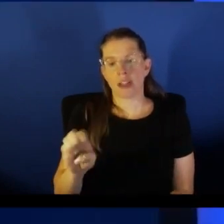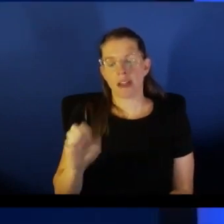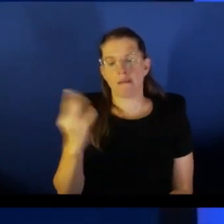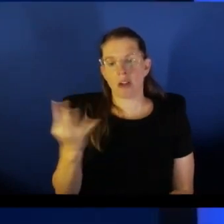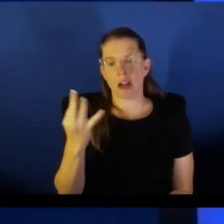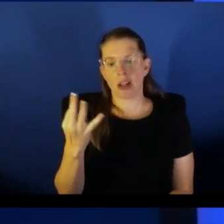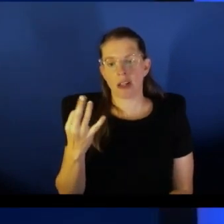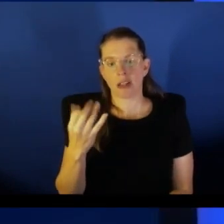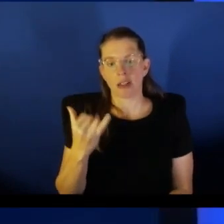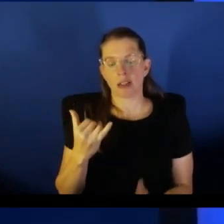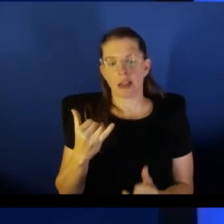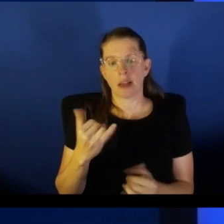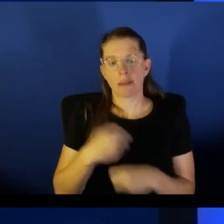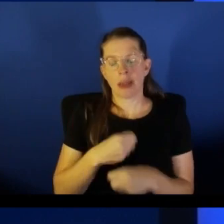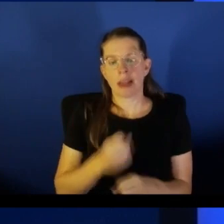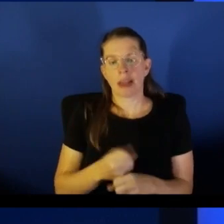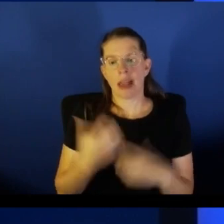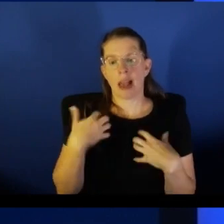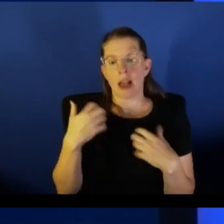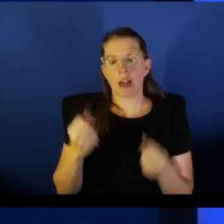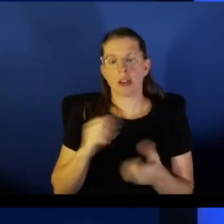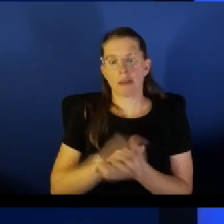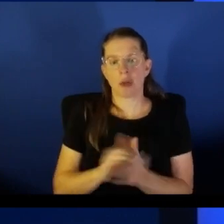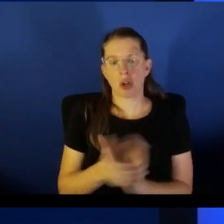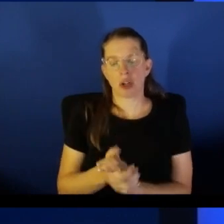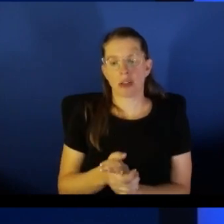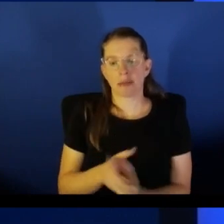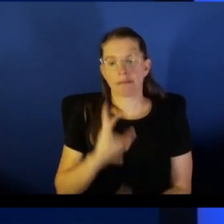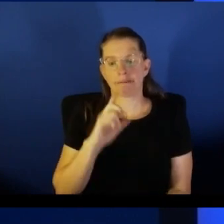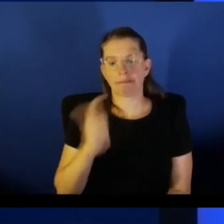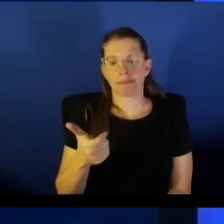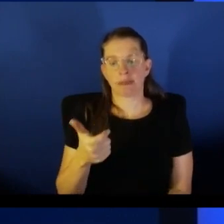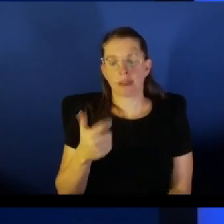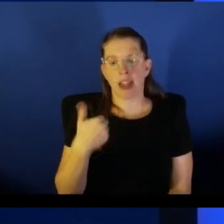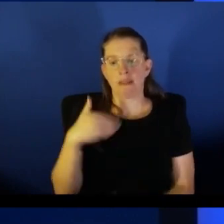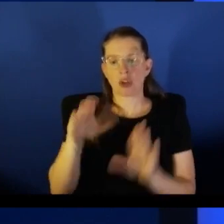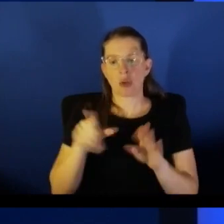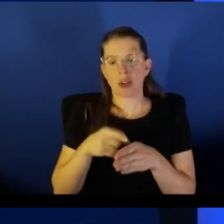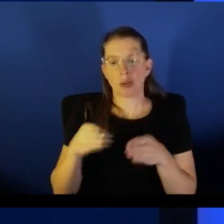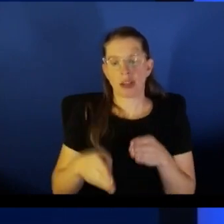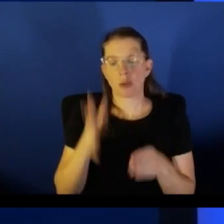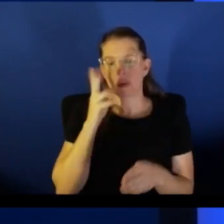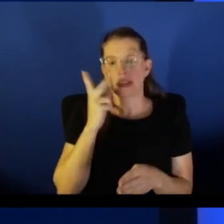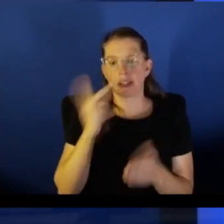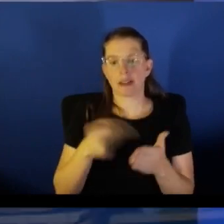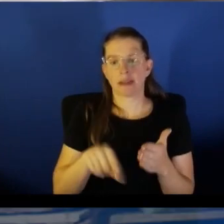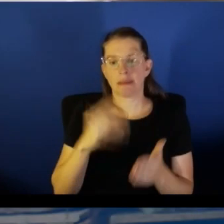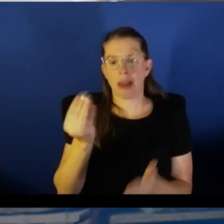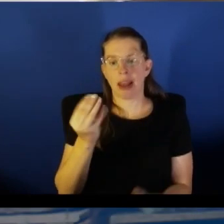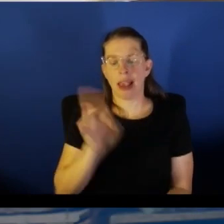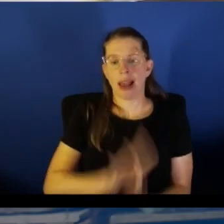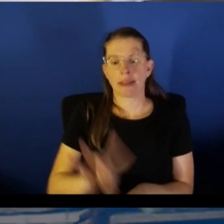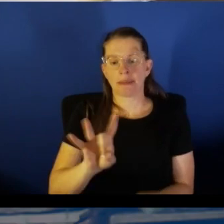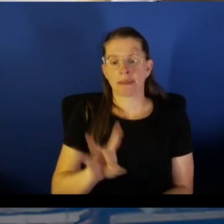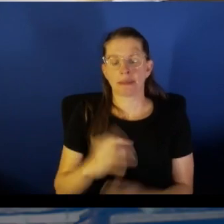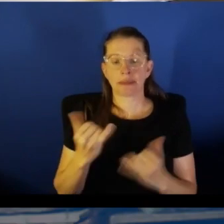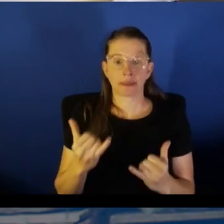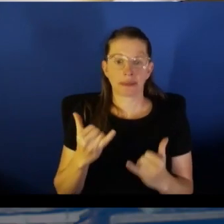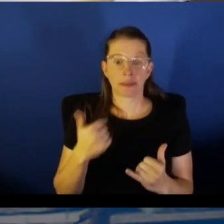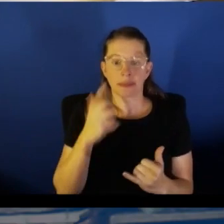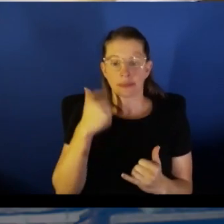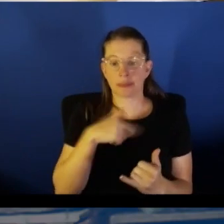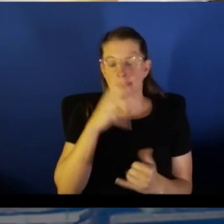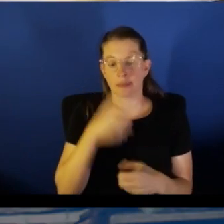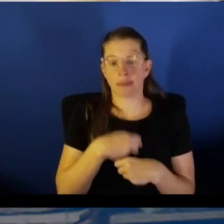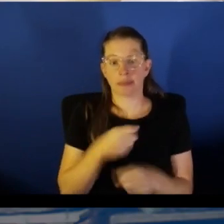healthy burgers. Take a look at this. Have a great weekend, and we'll see you back here Monday at 8. Today we will be making turkey